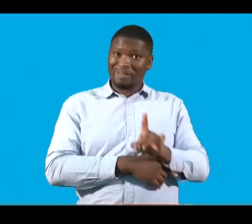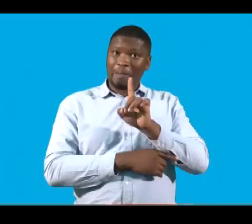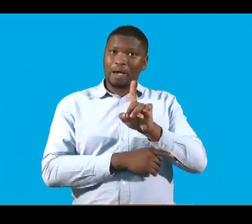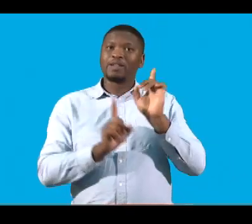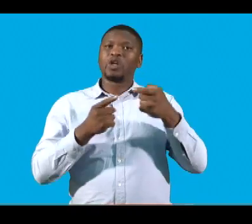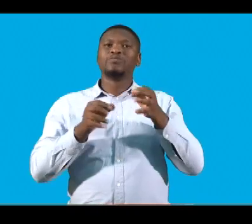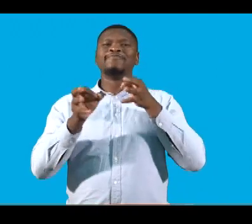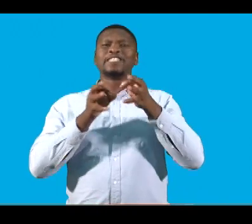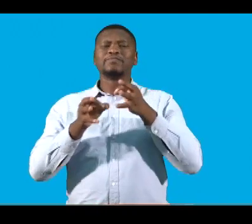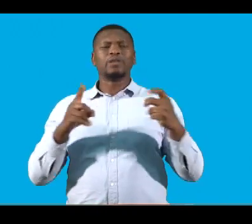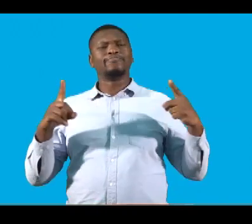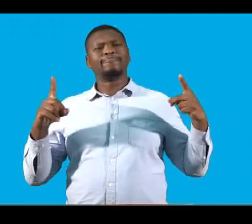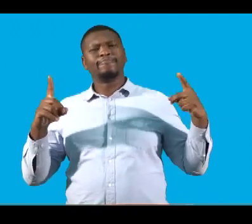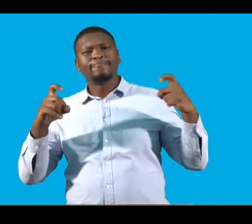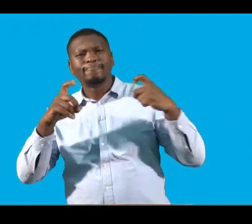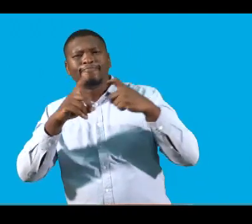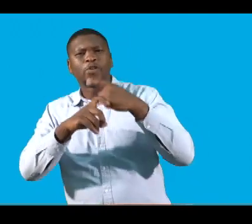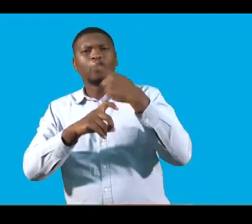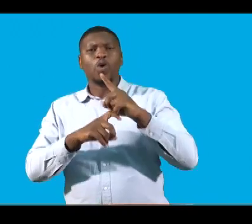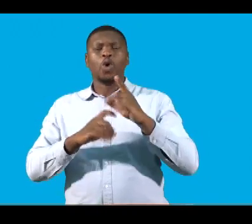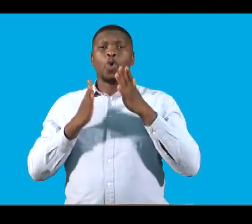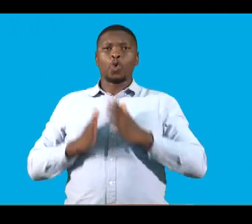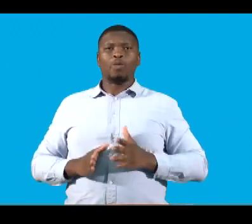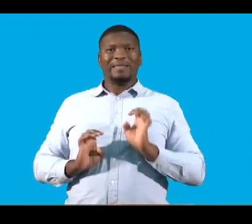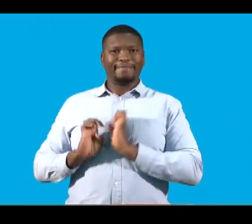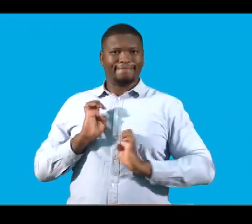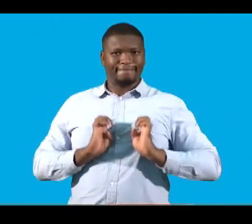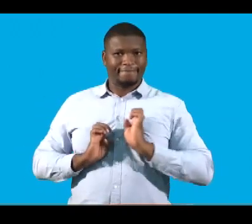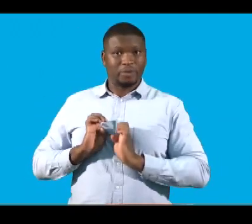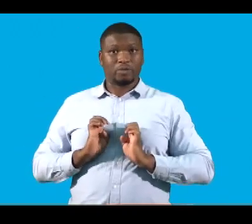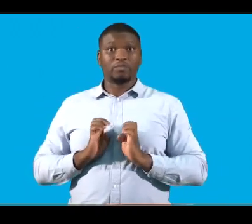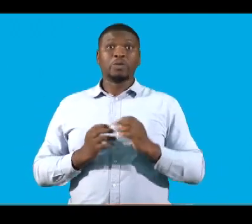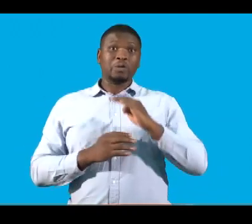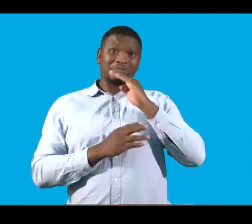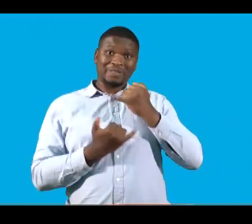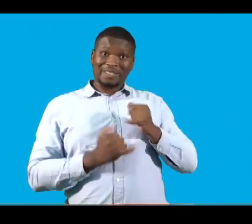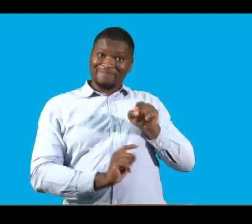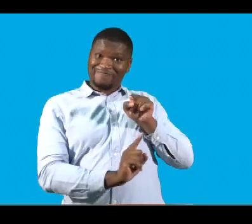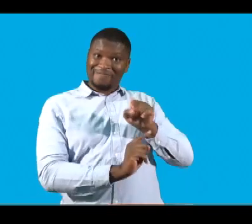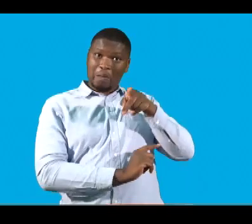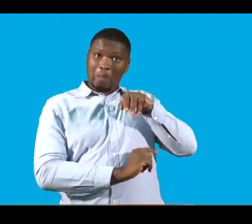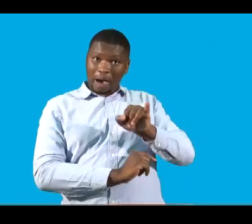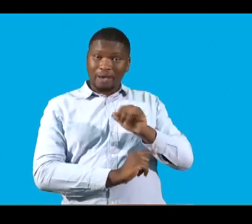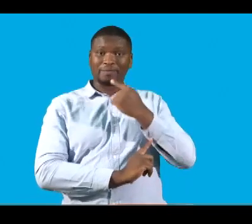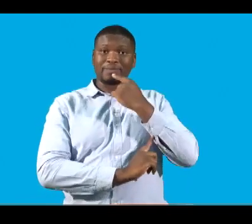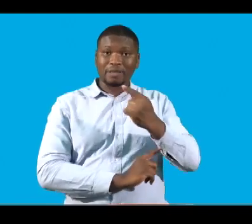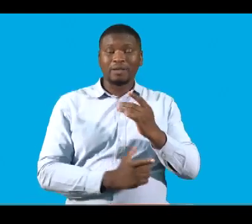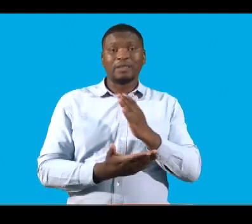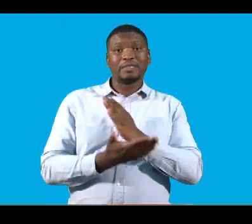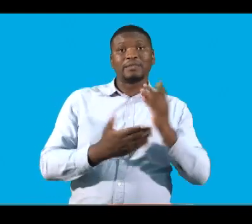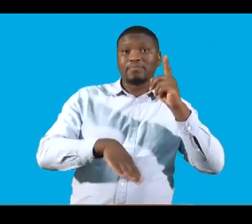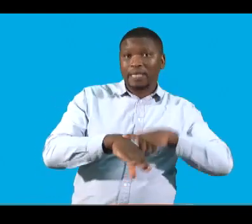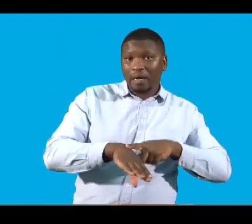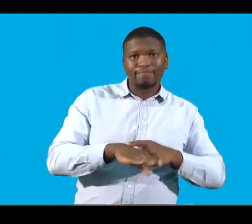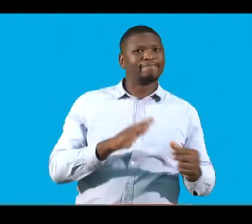answers to most questions, it cannot explain the complexity of human emotions, and therefore Pi